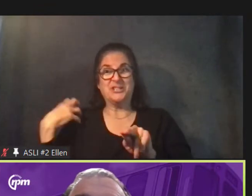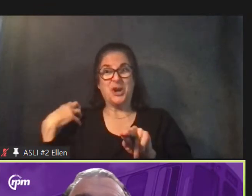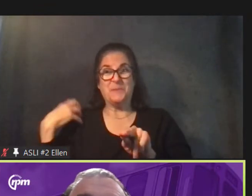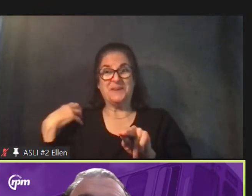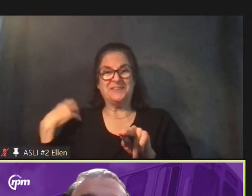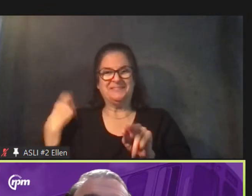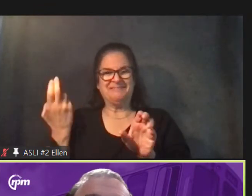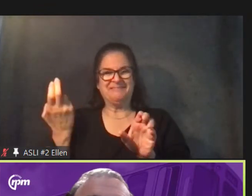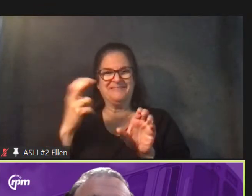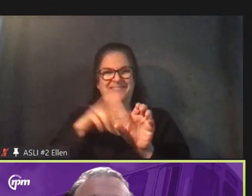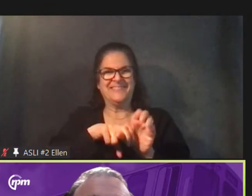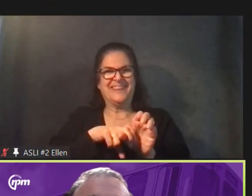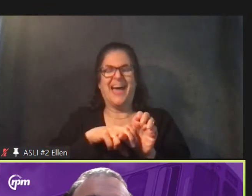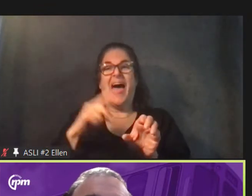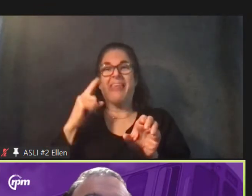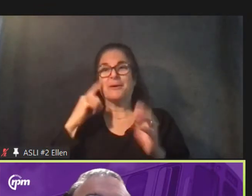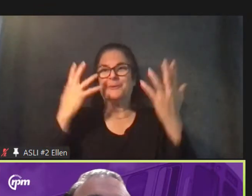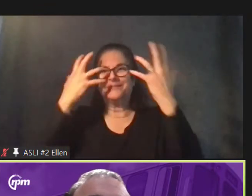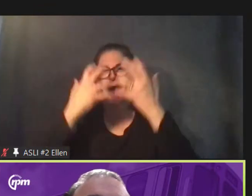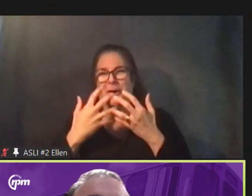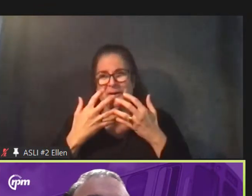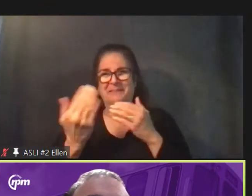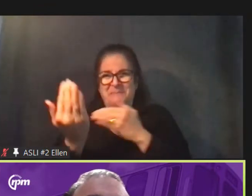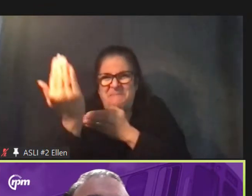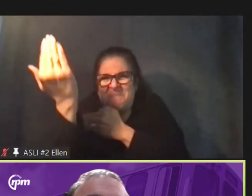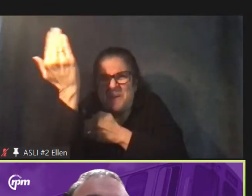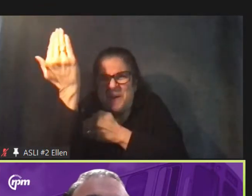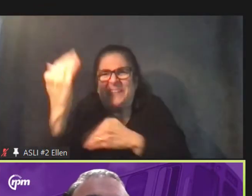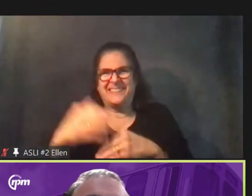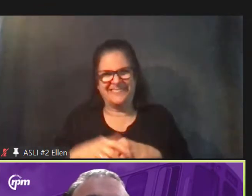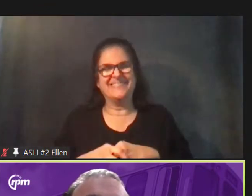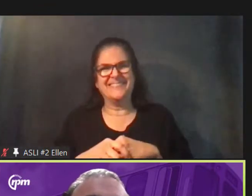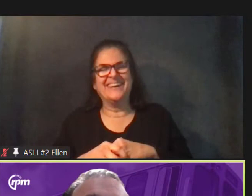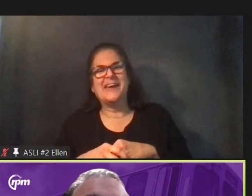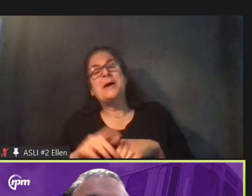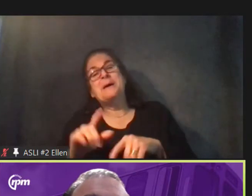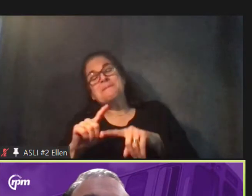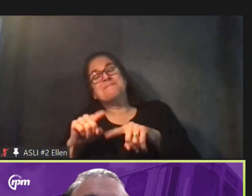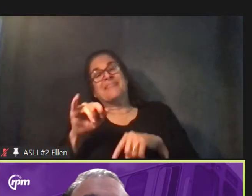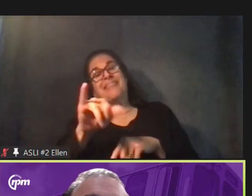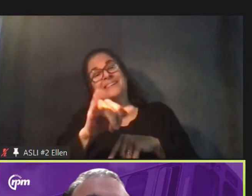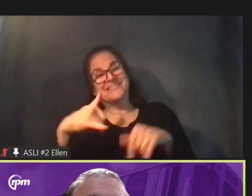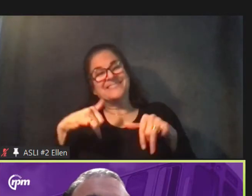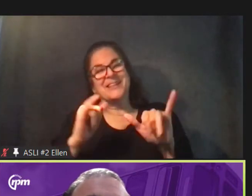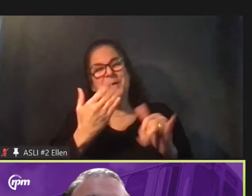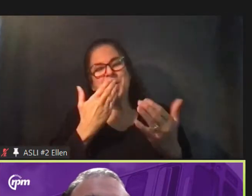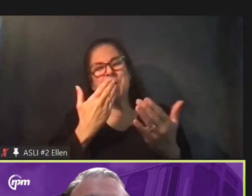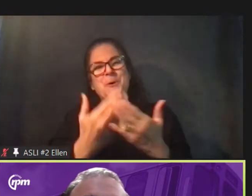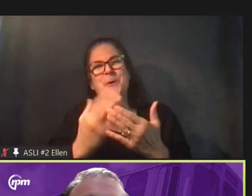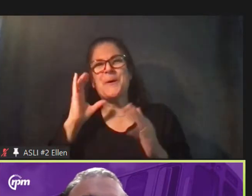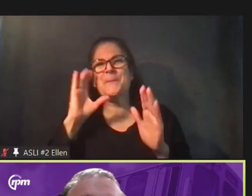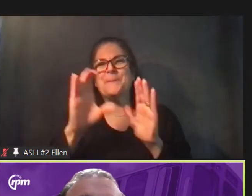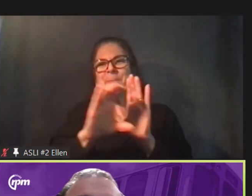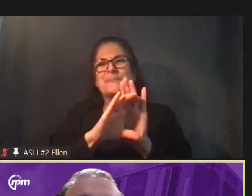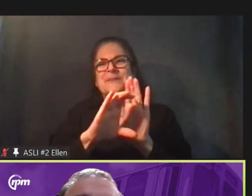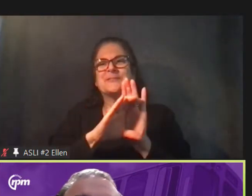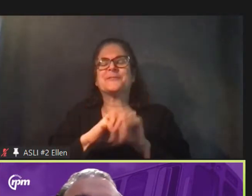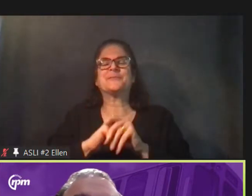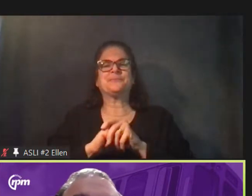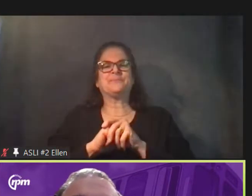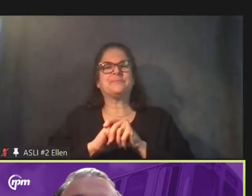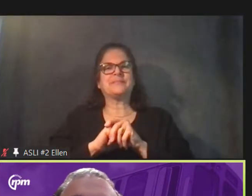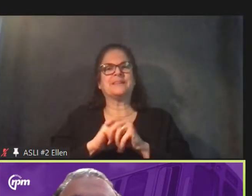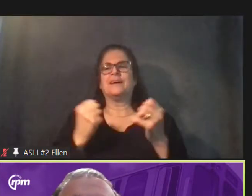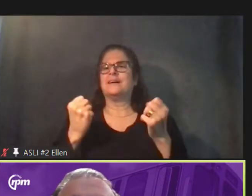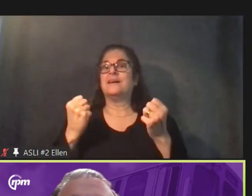darker, Chairman, when we were out there than that picture, but still a good one. We have had a lot of